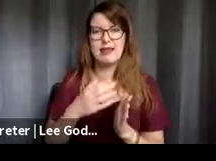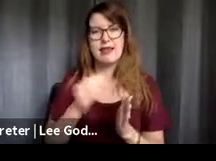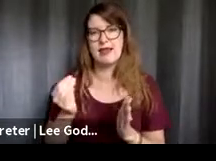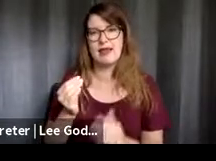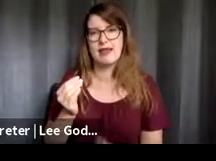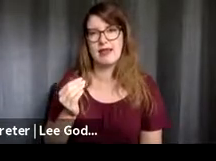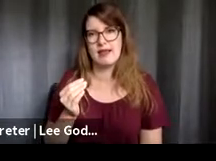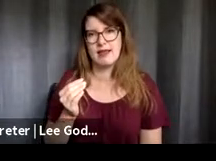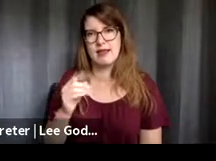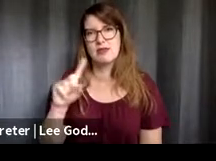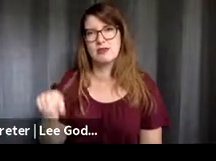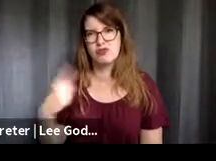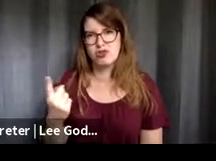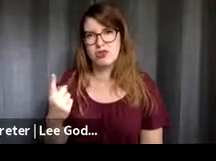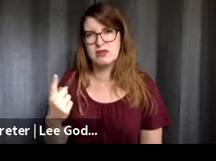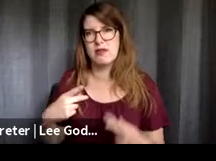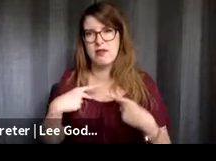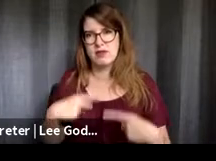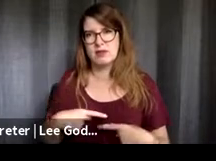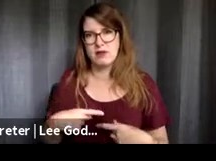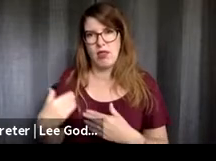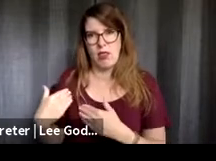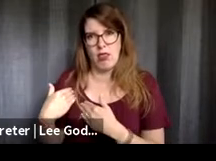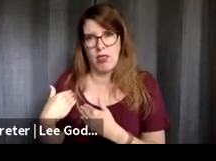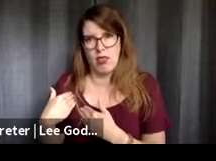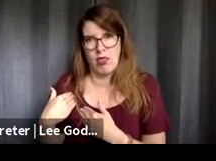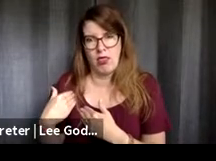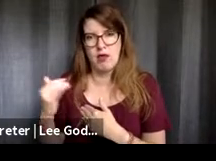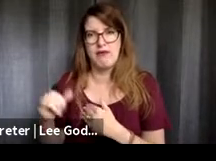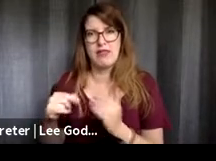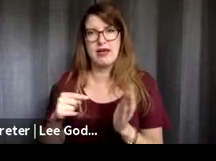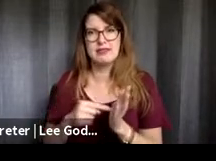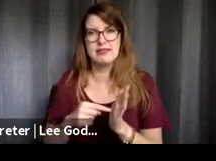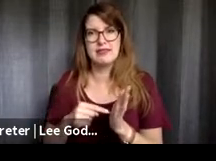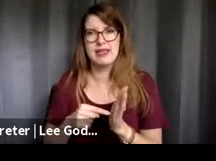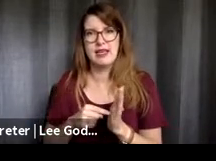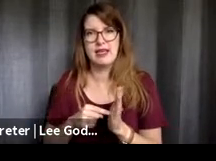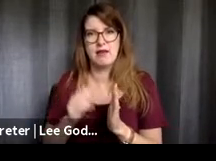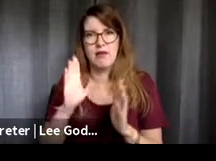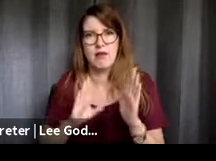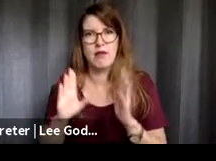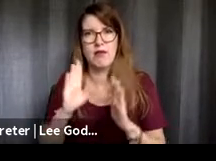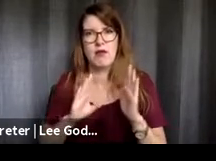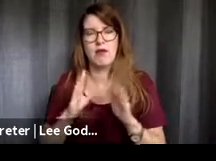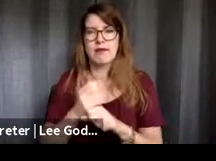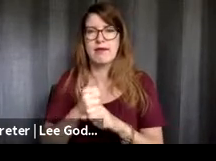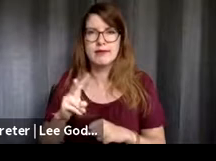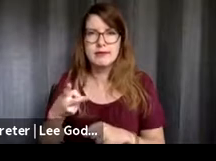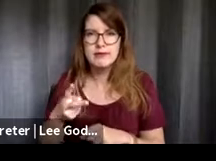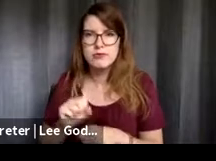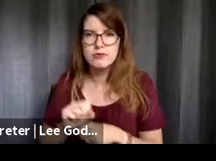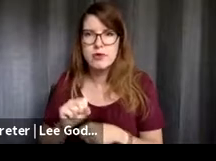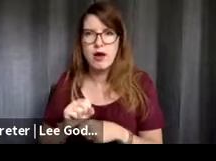just the physical weight of that debt on my shoulders. I got a second job